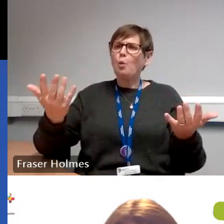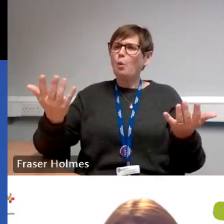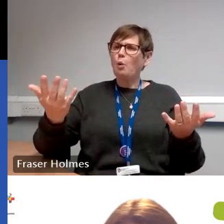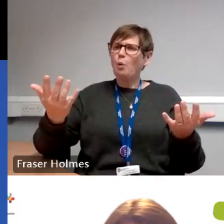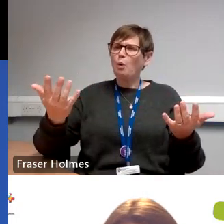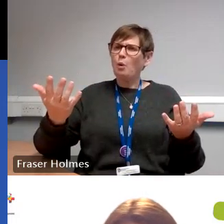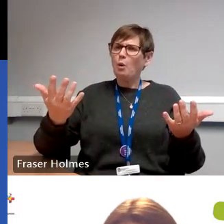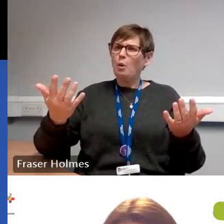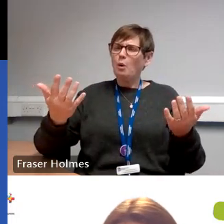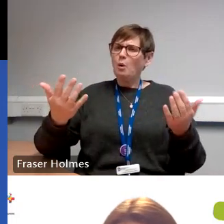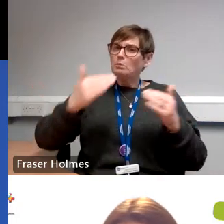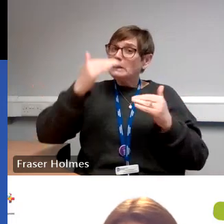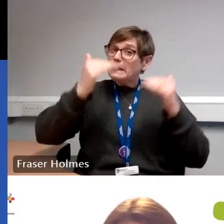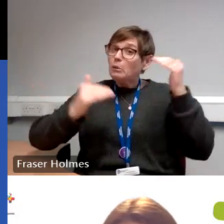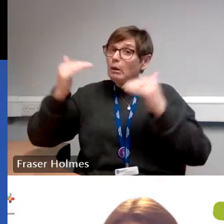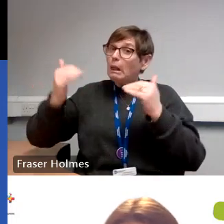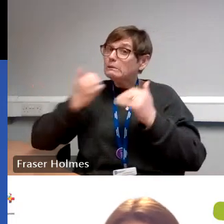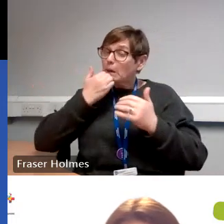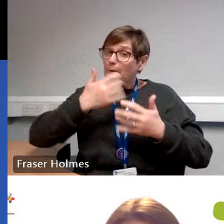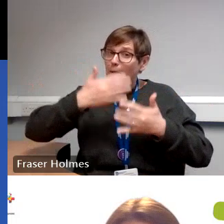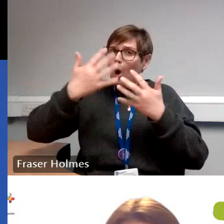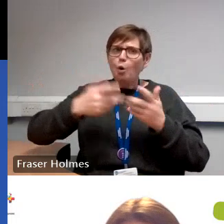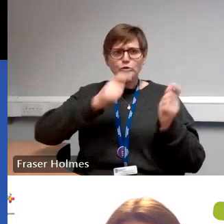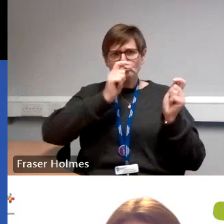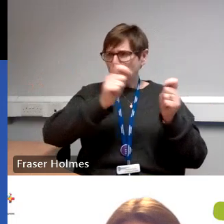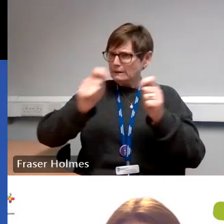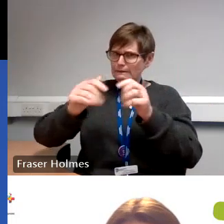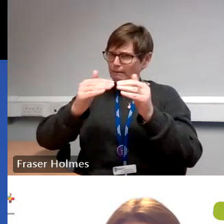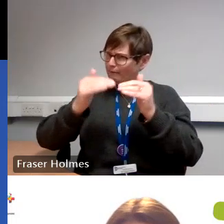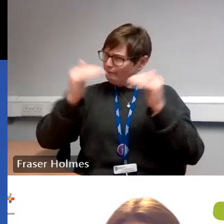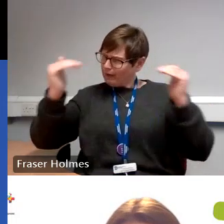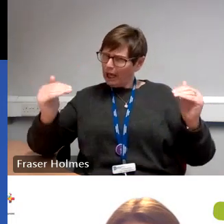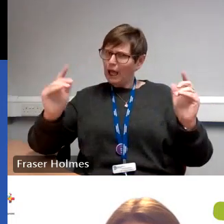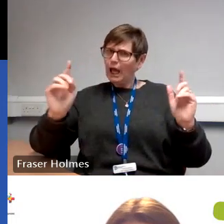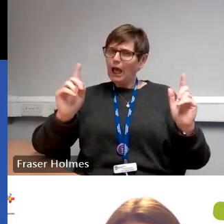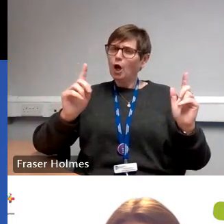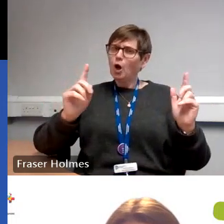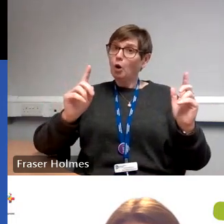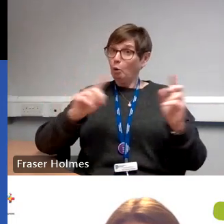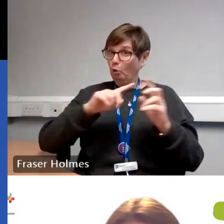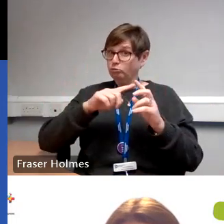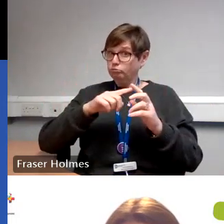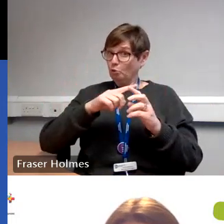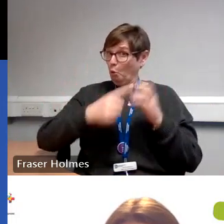an equal number, or treated equally, or all of the above?